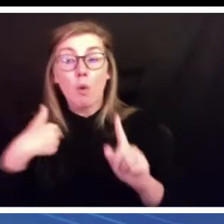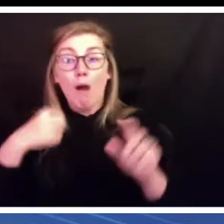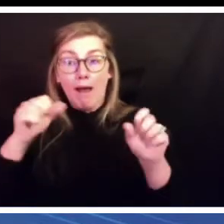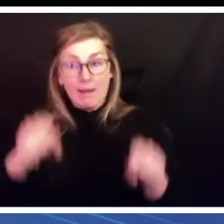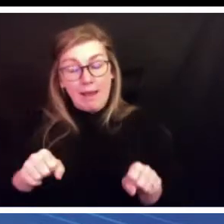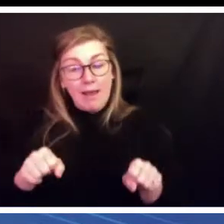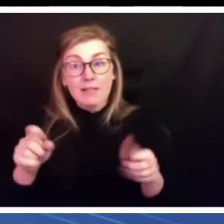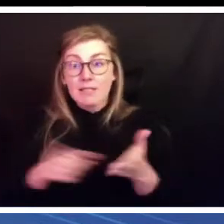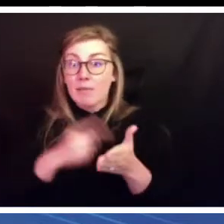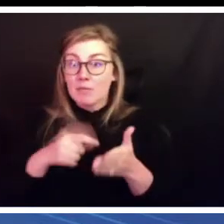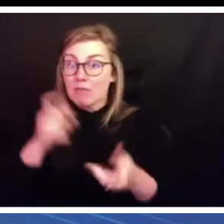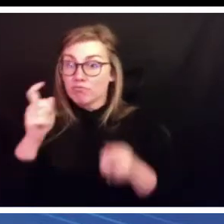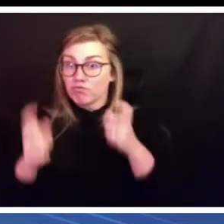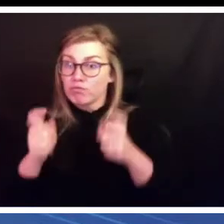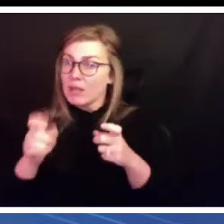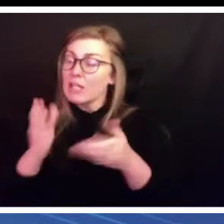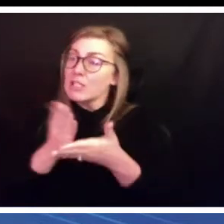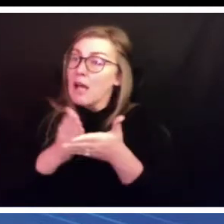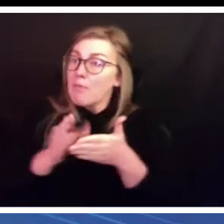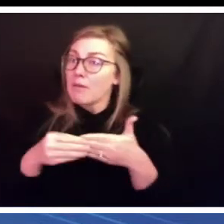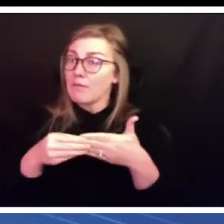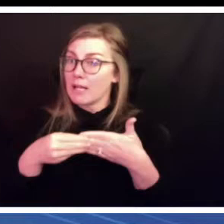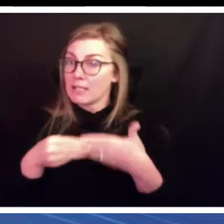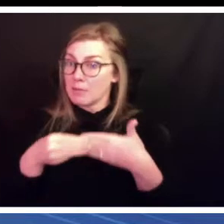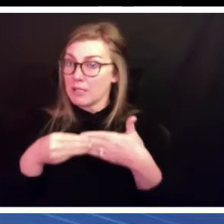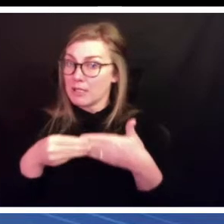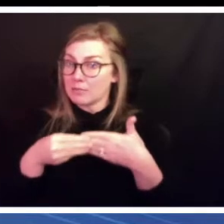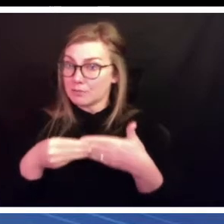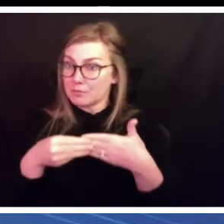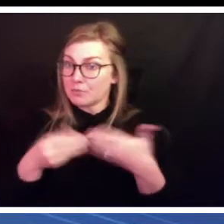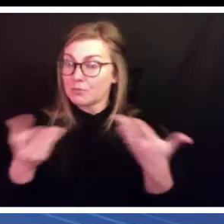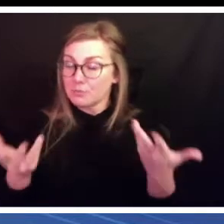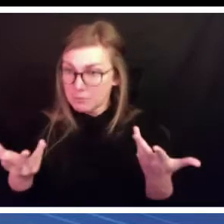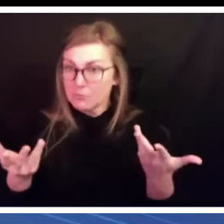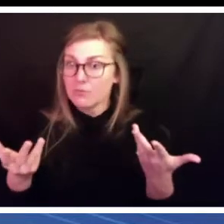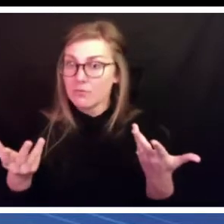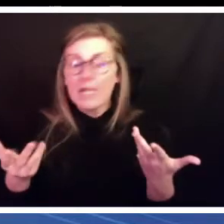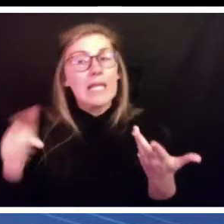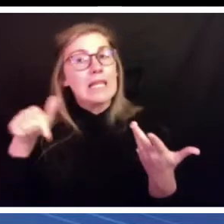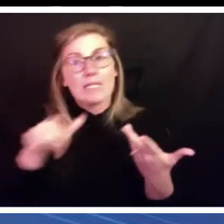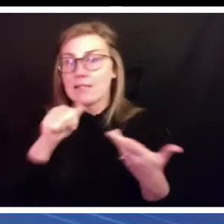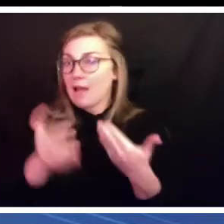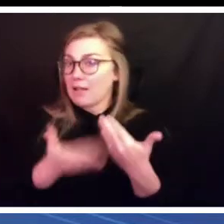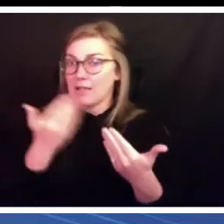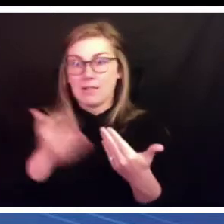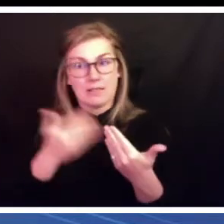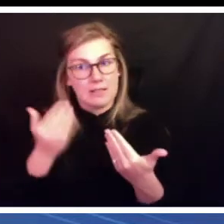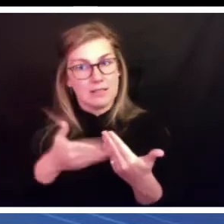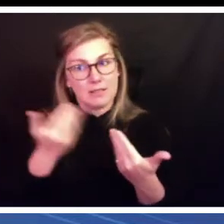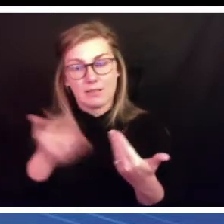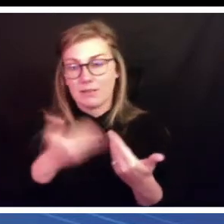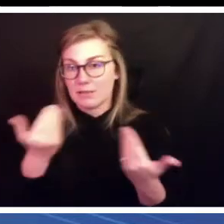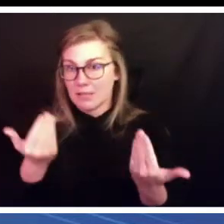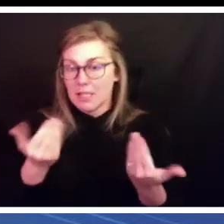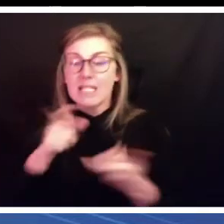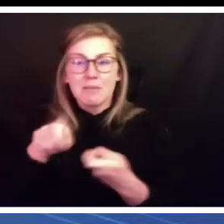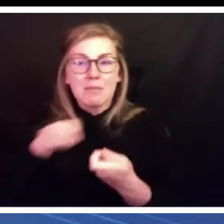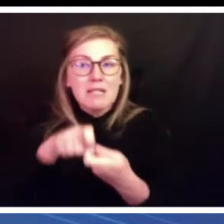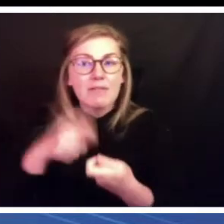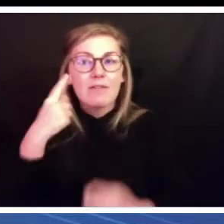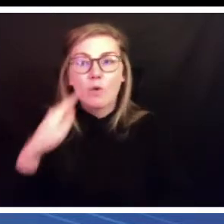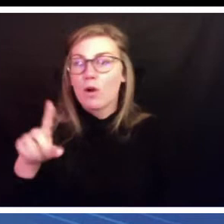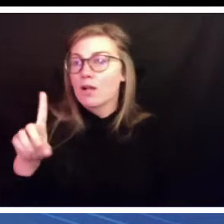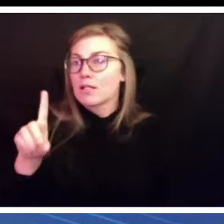all of it. We have to, we have to take this all into account. This is not an easy thing to do all the time, especially documentaries and narratives.